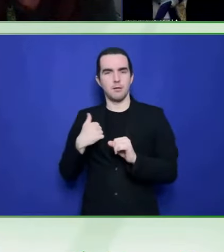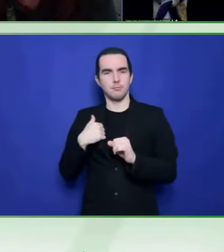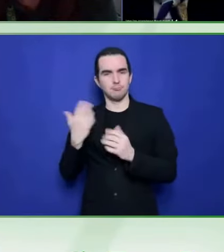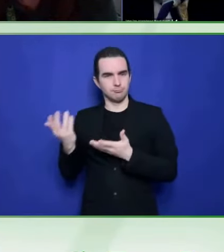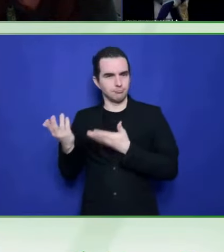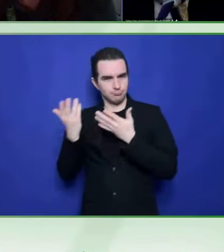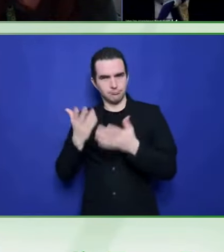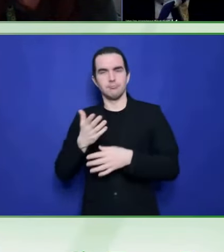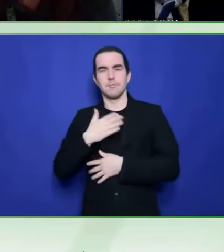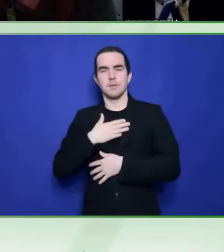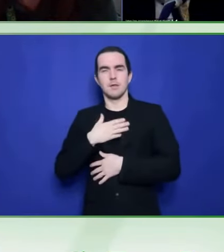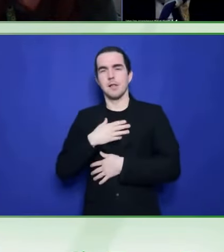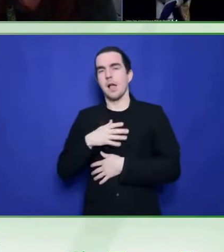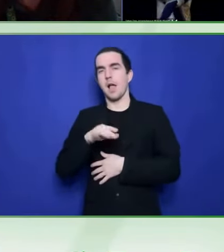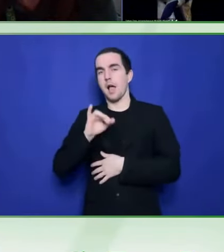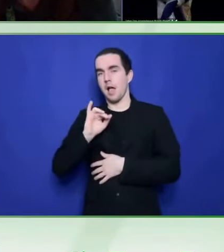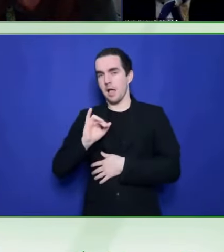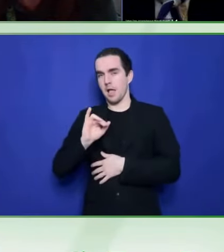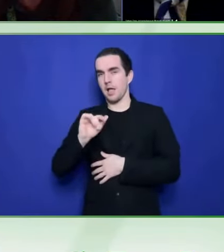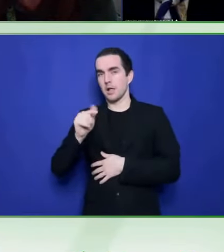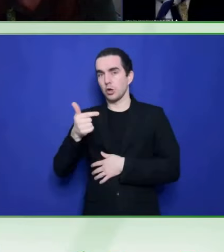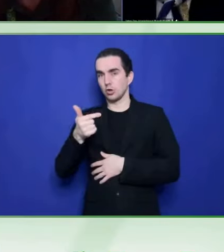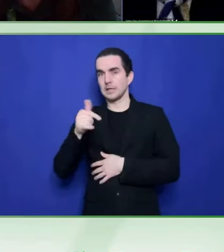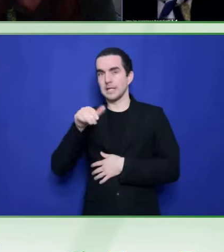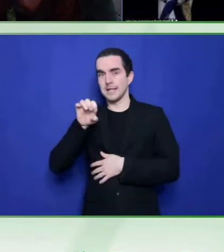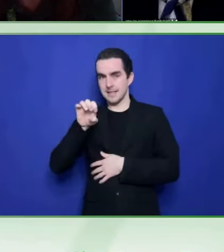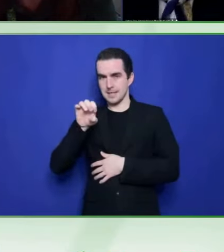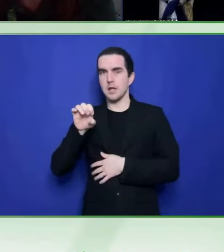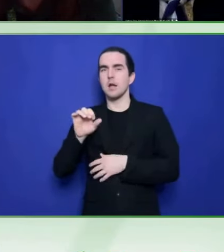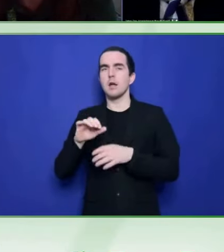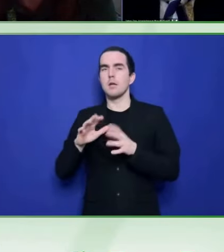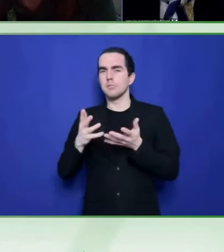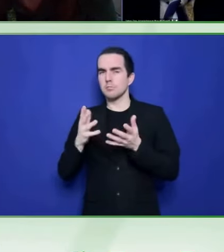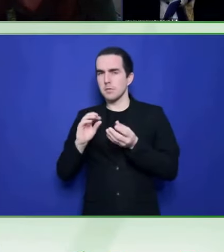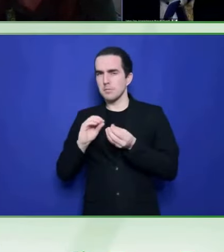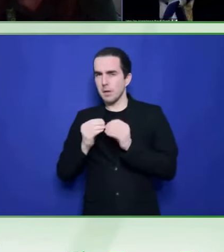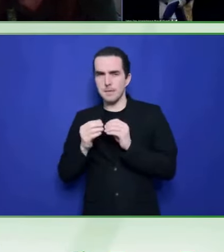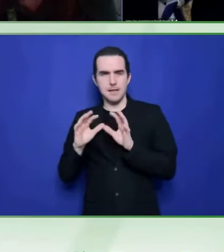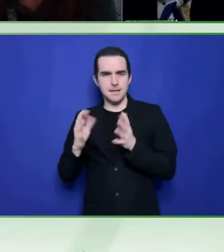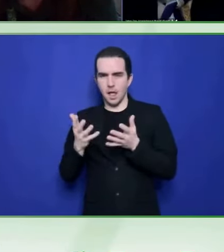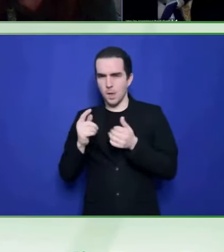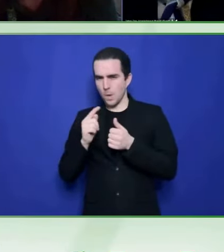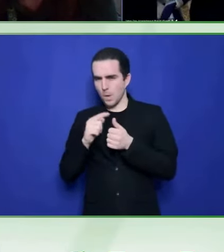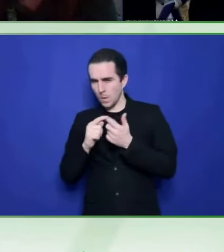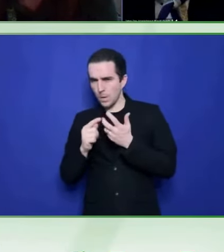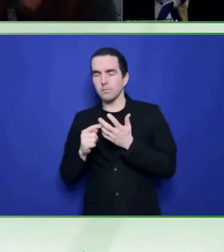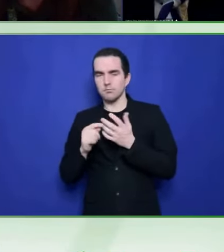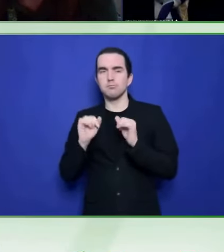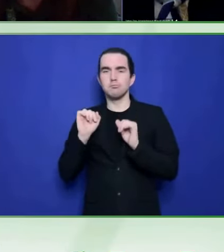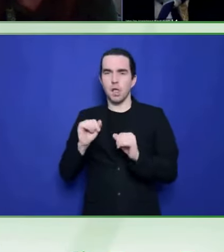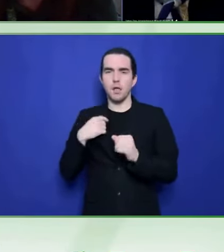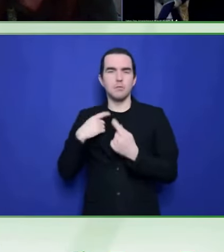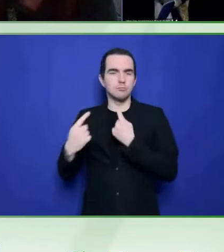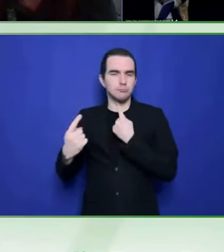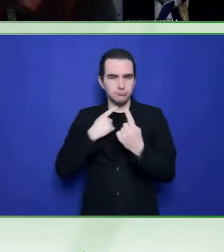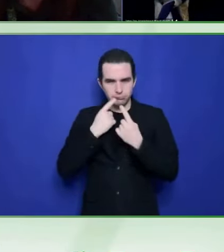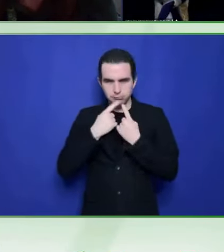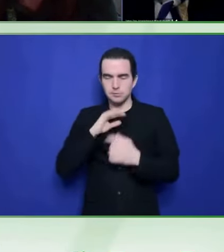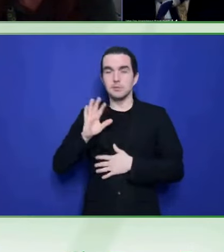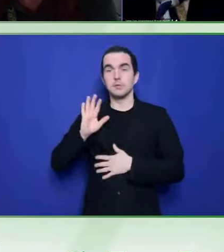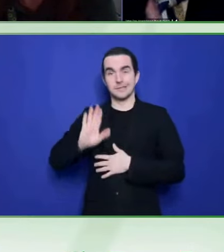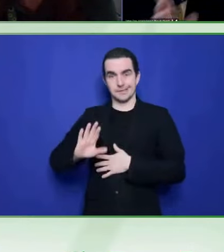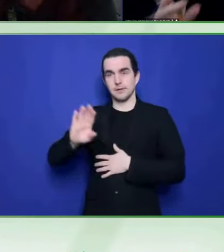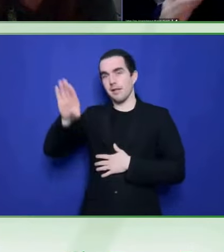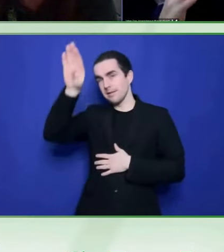built airport, as we are fully operational in April 2019. We are a global hub airport with